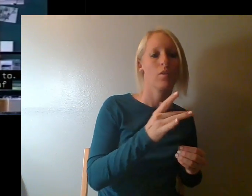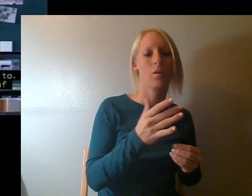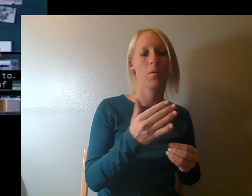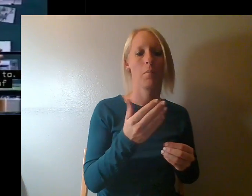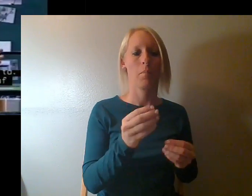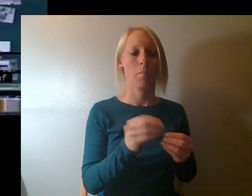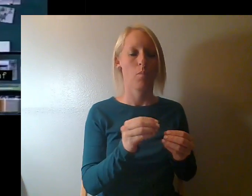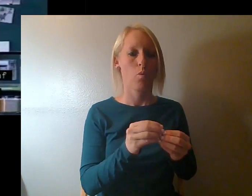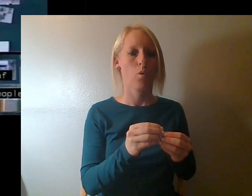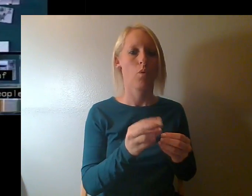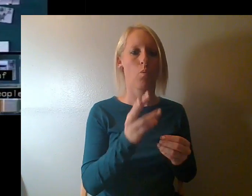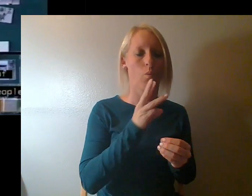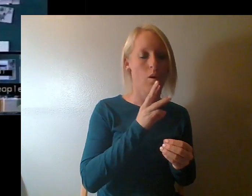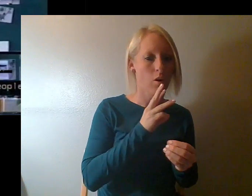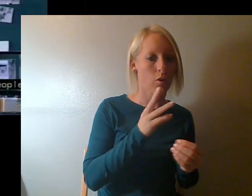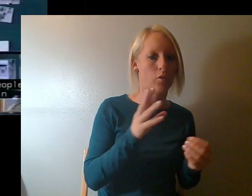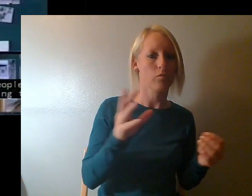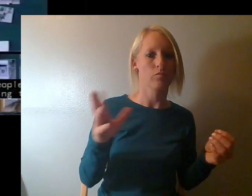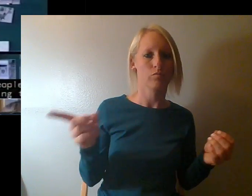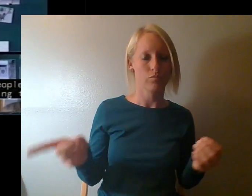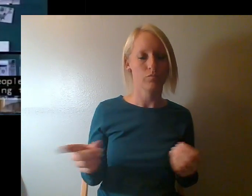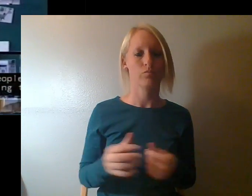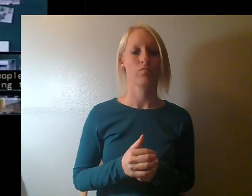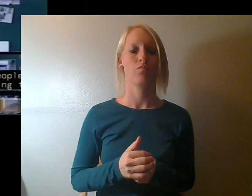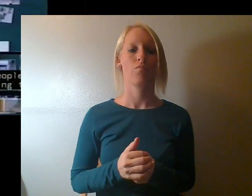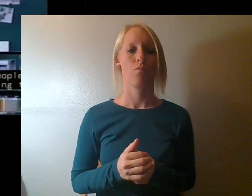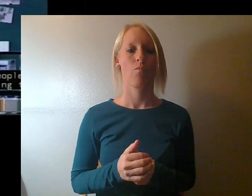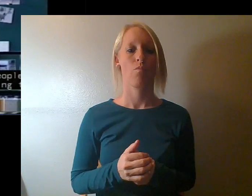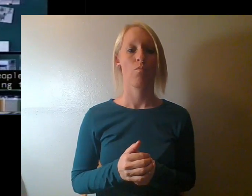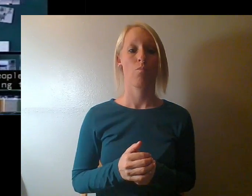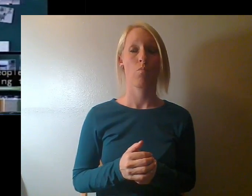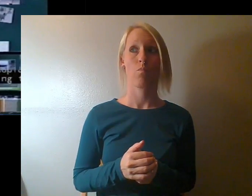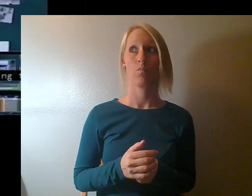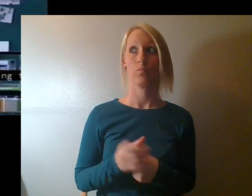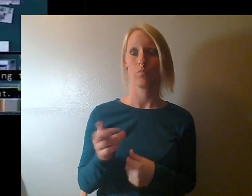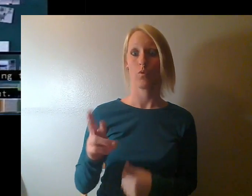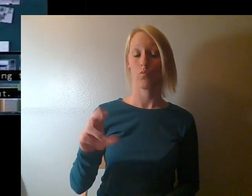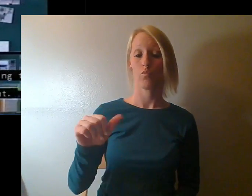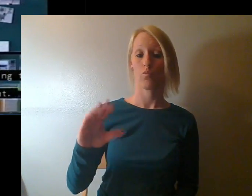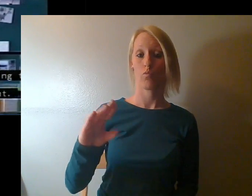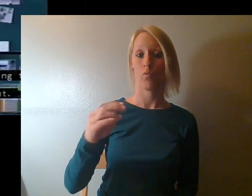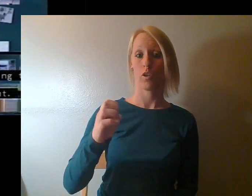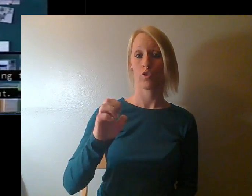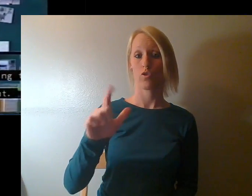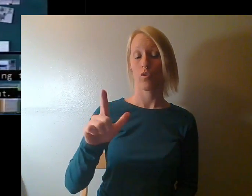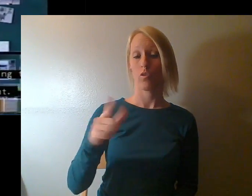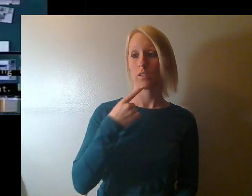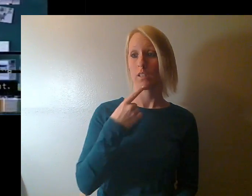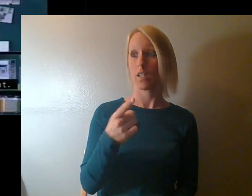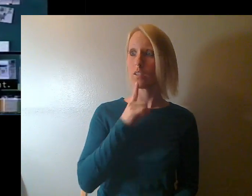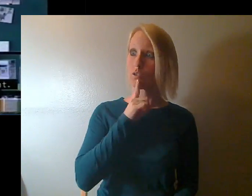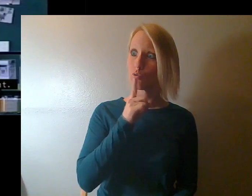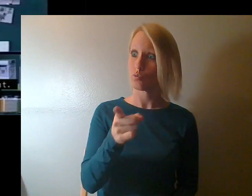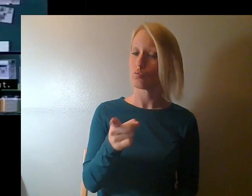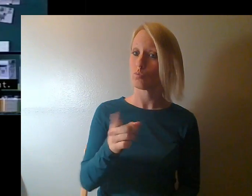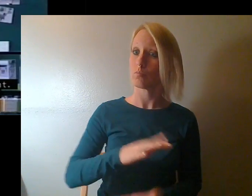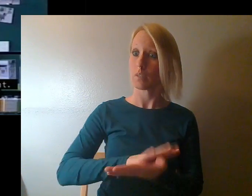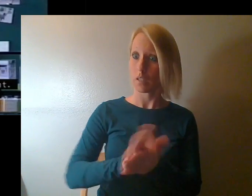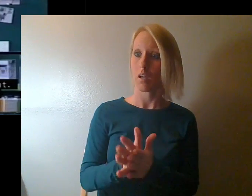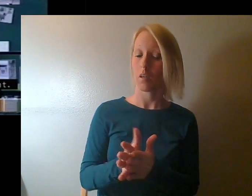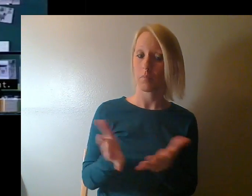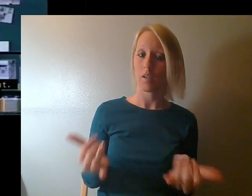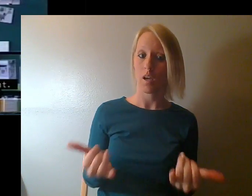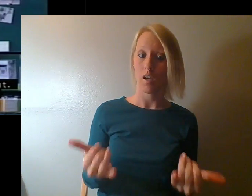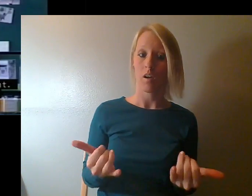All right? What Rachel and a lot of people have already said is starting to come true. All right? We no longer see, all right, is the water